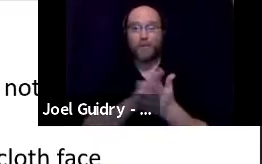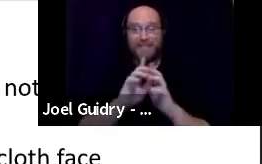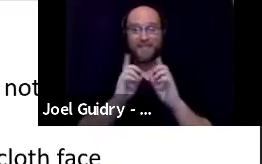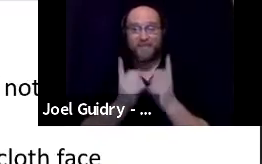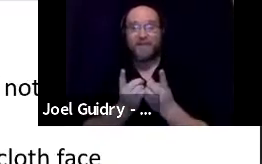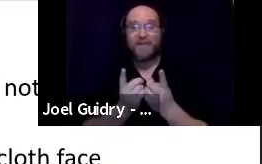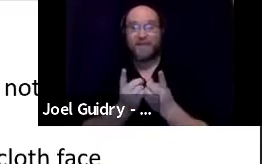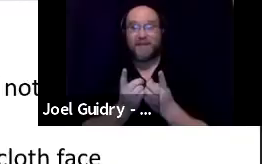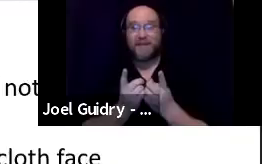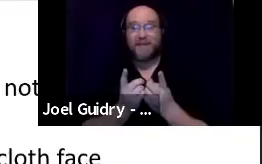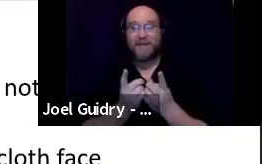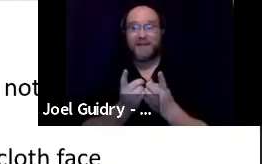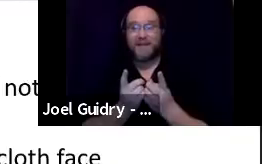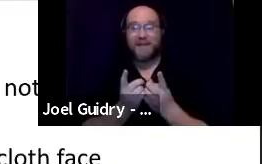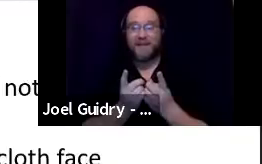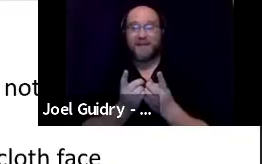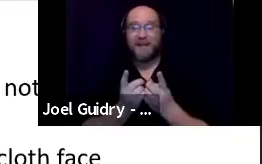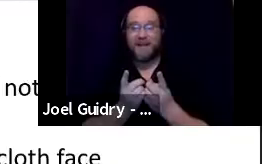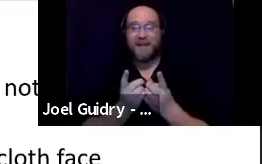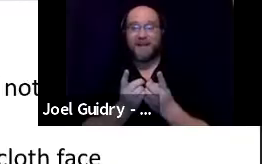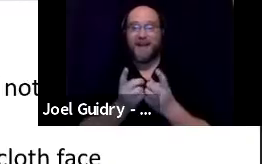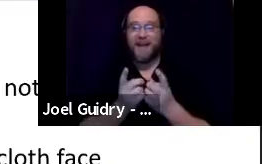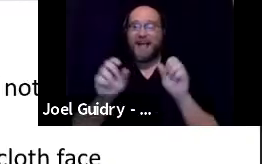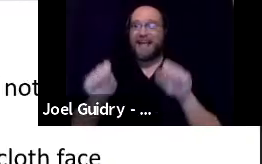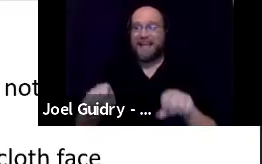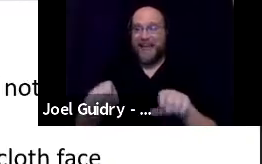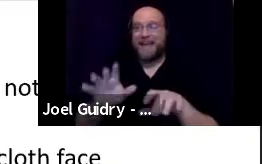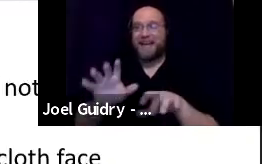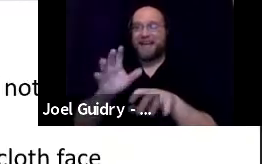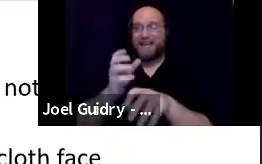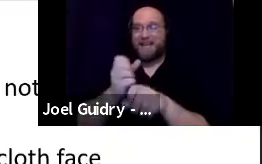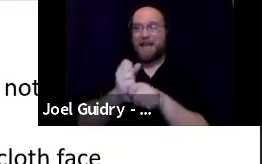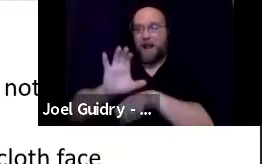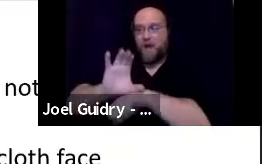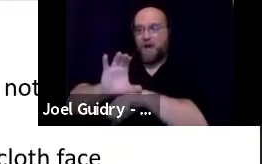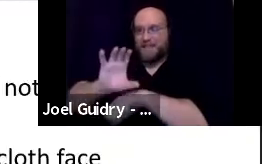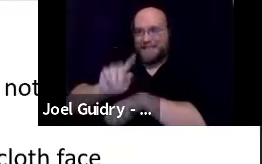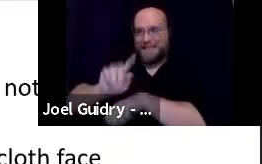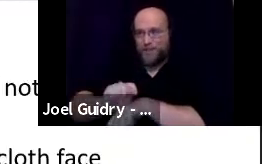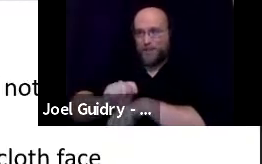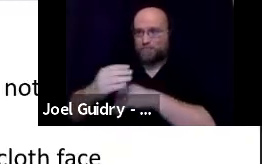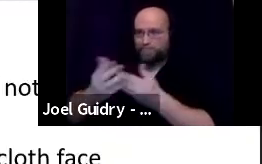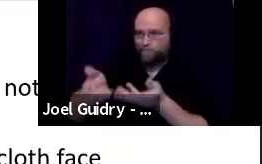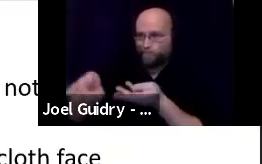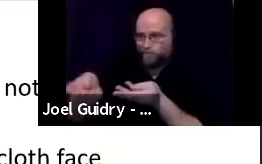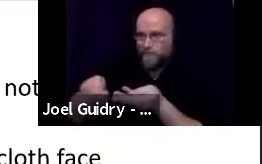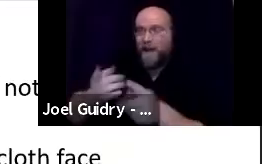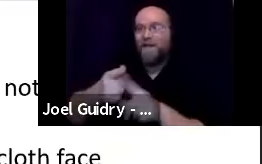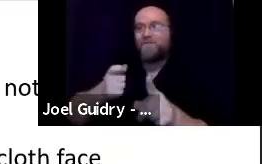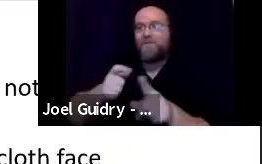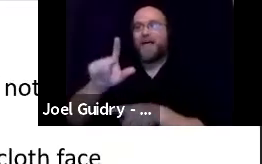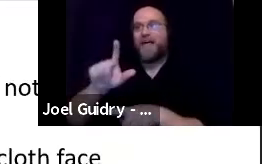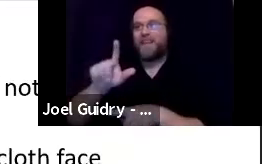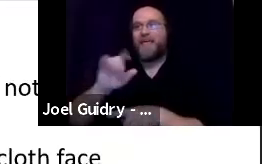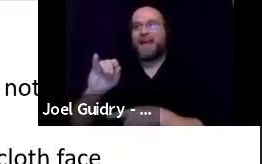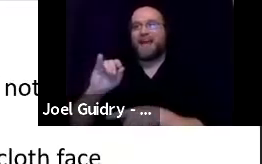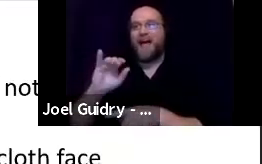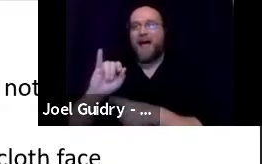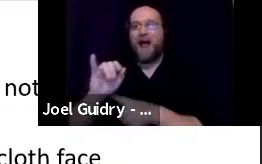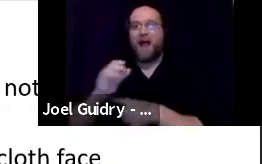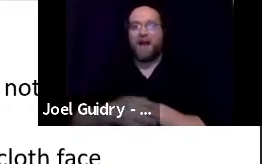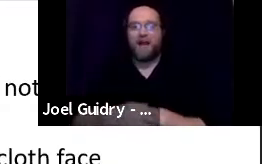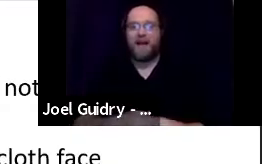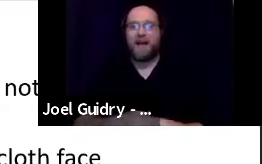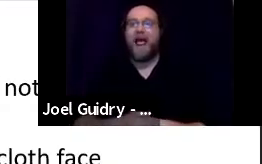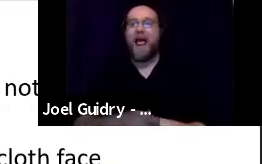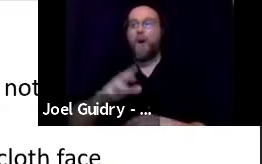consultative services from LNI, from their Division of Occupational Safety and Health, also known as DOSH, and